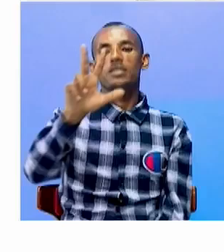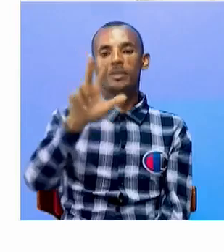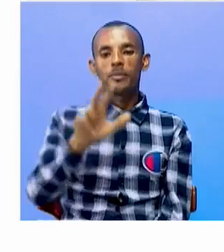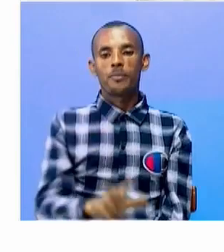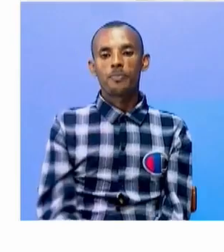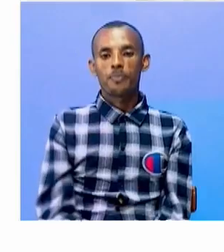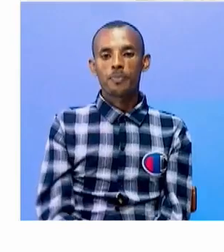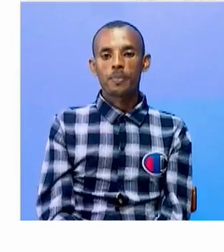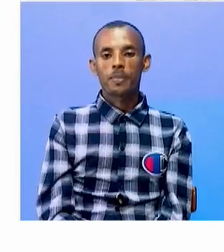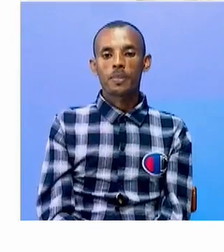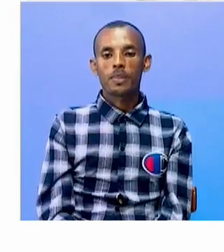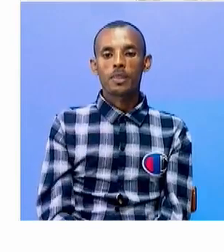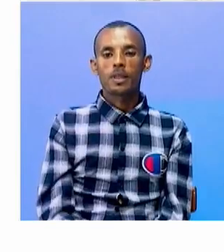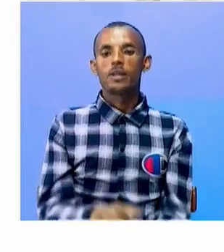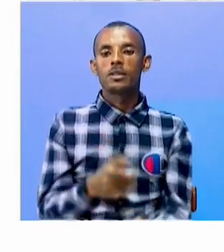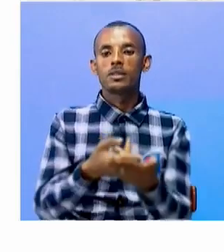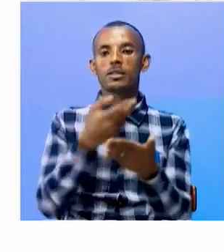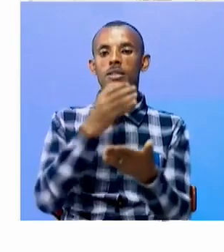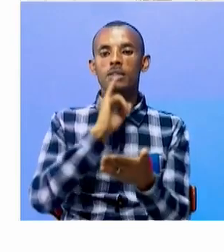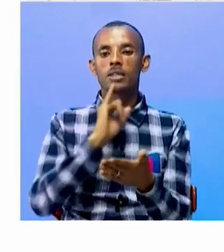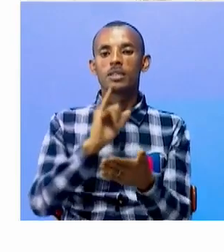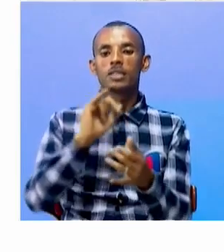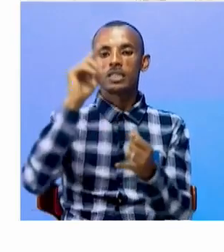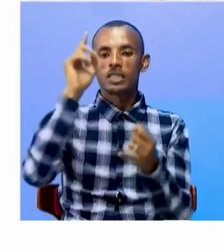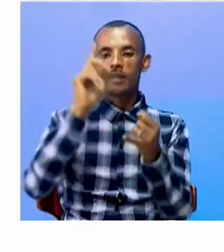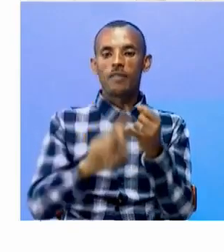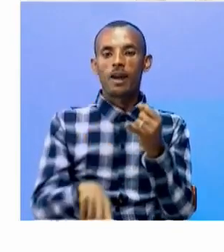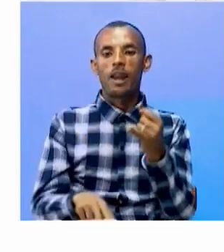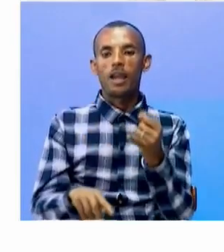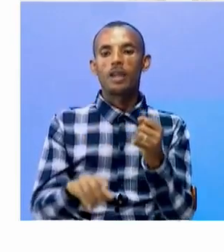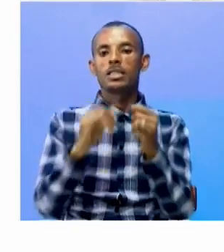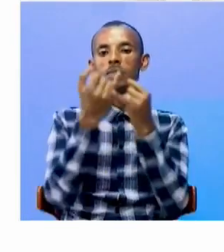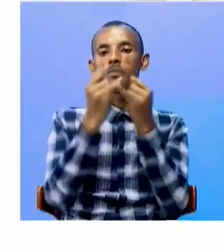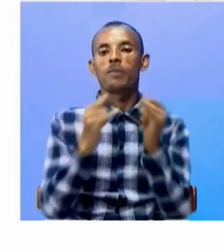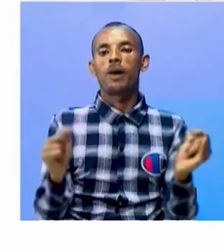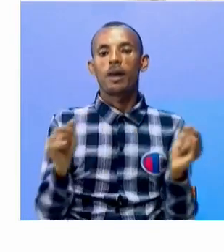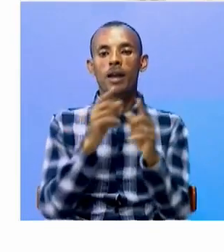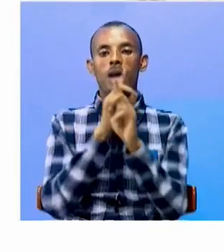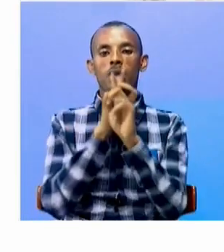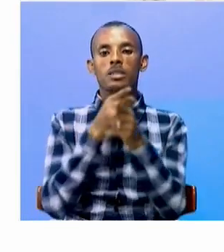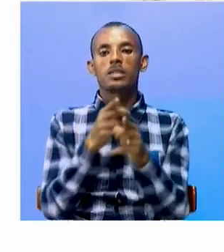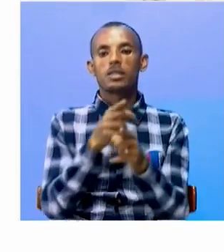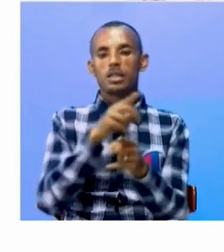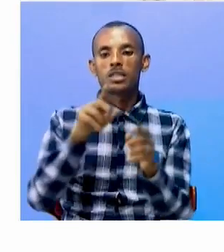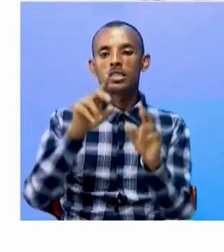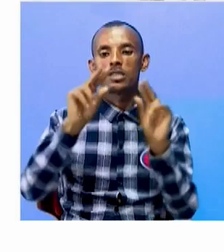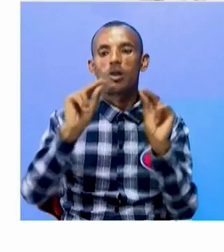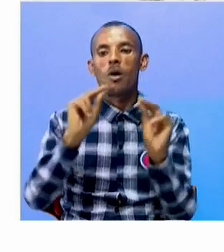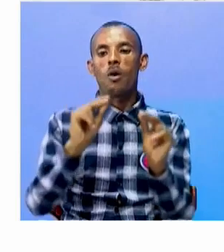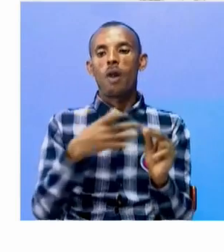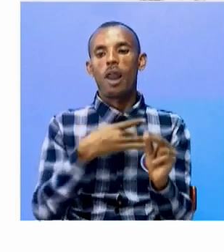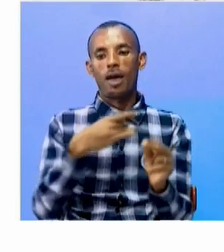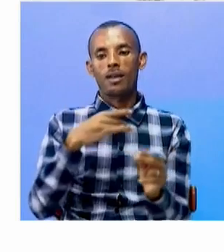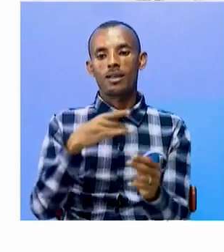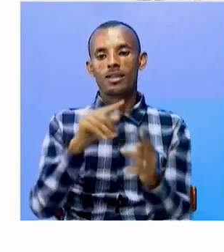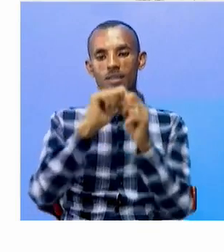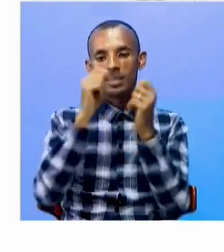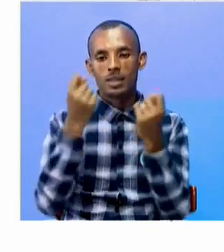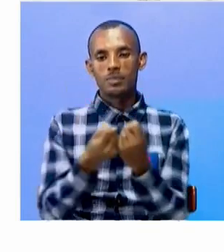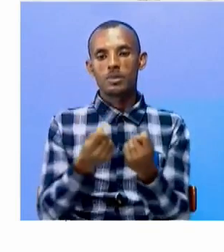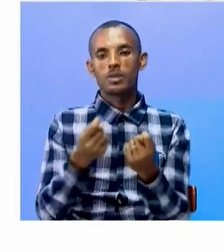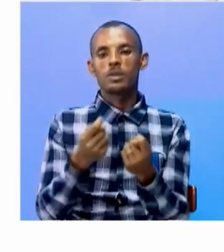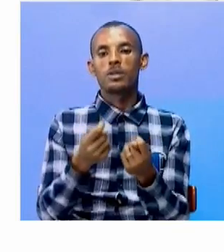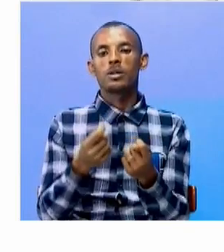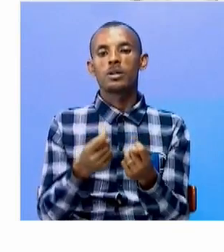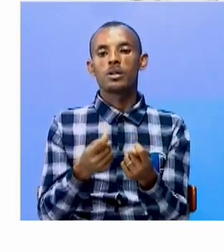3. This will be the final simplified answer because there is no like term here. So you leave the